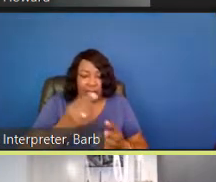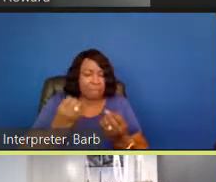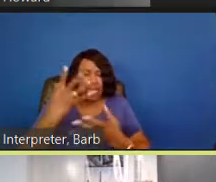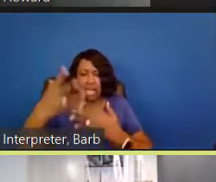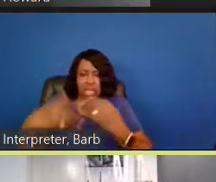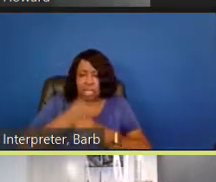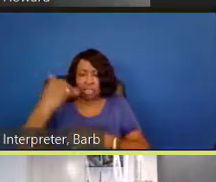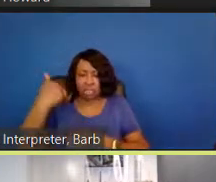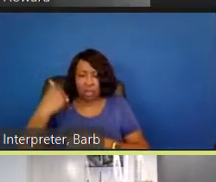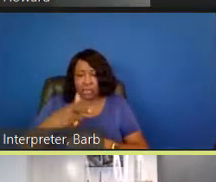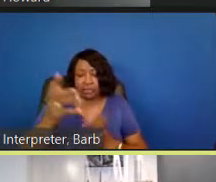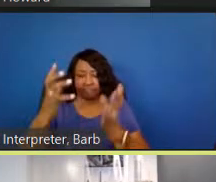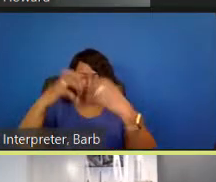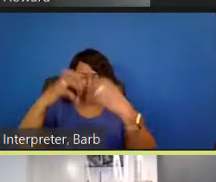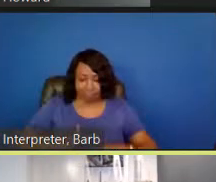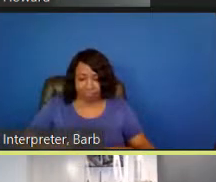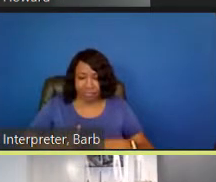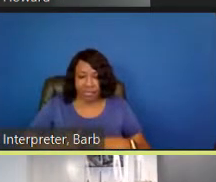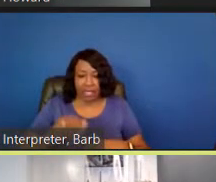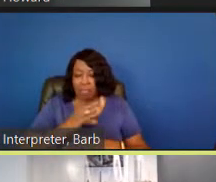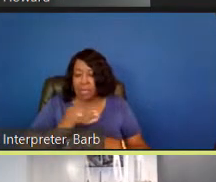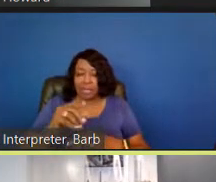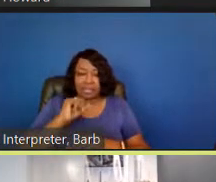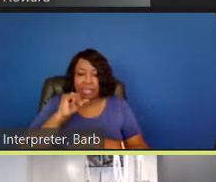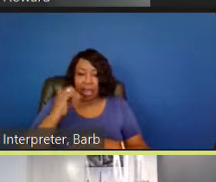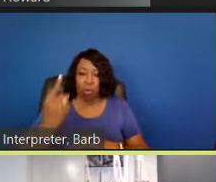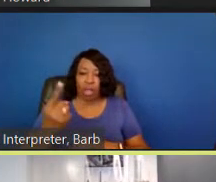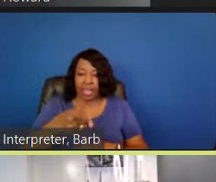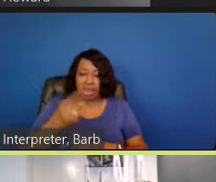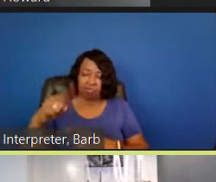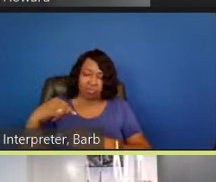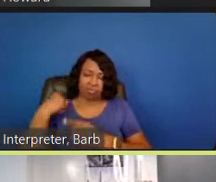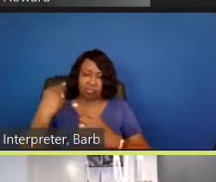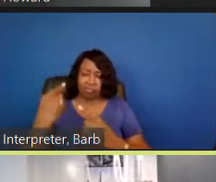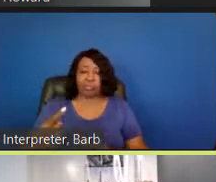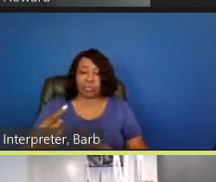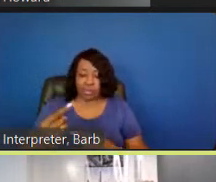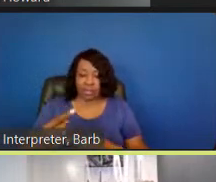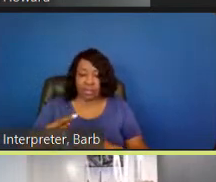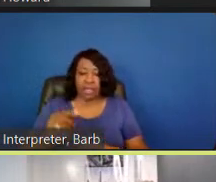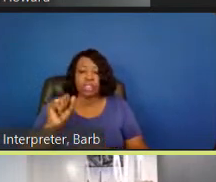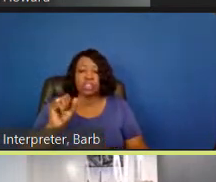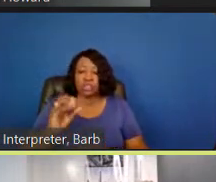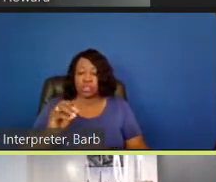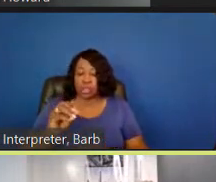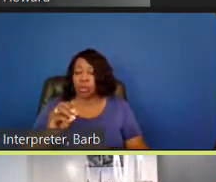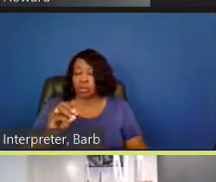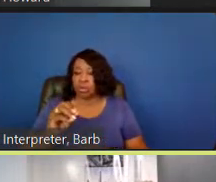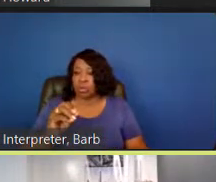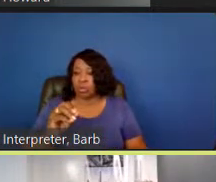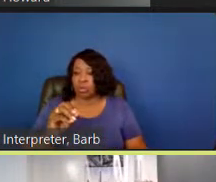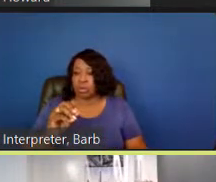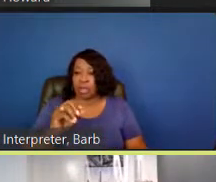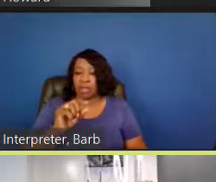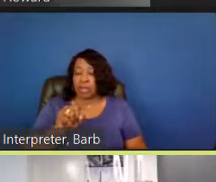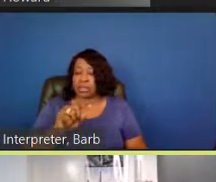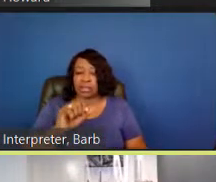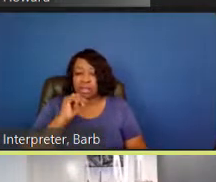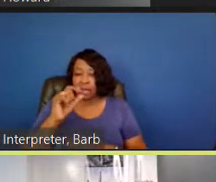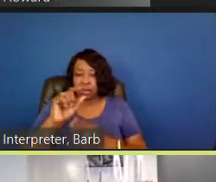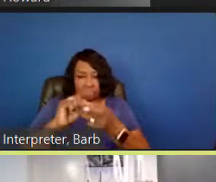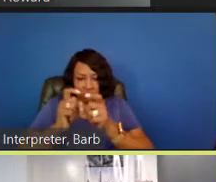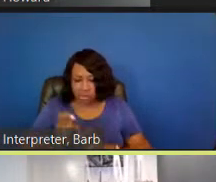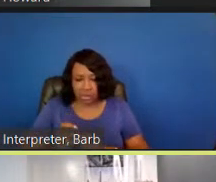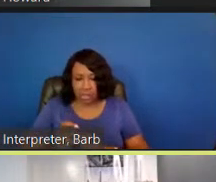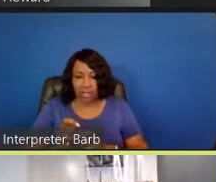was torn down, but there has not been one in recent history. So this is not a reconfiguration or